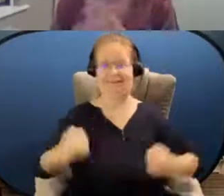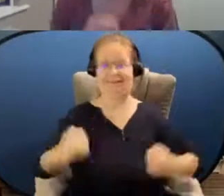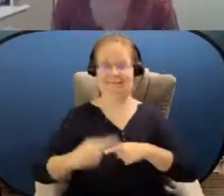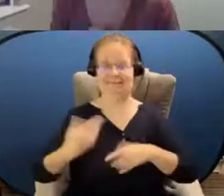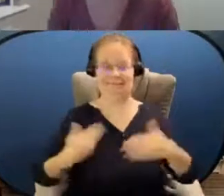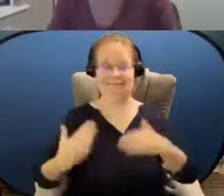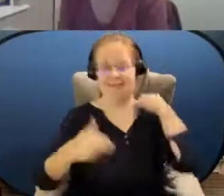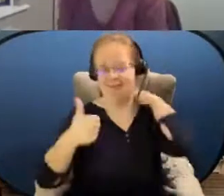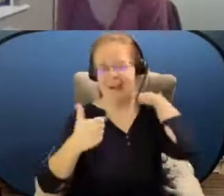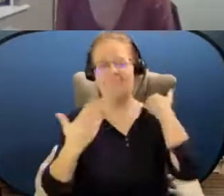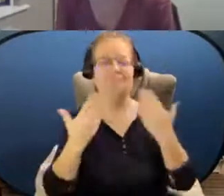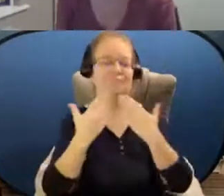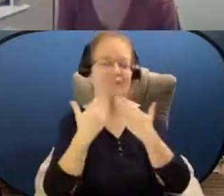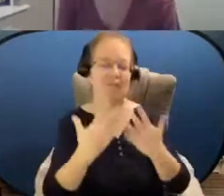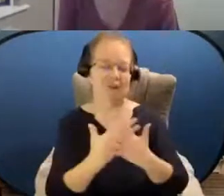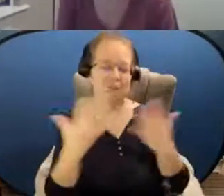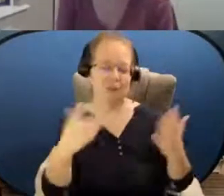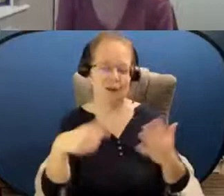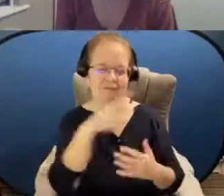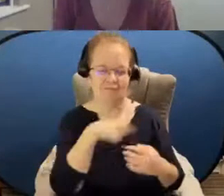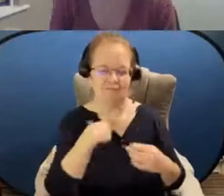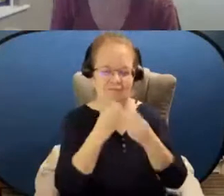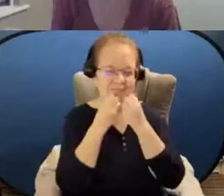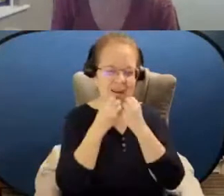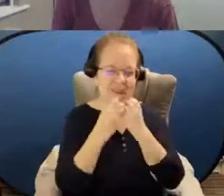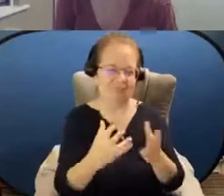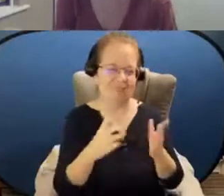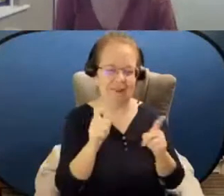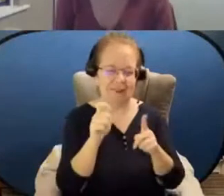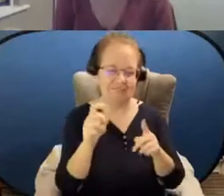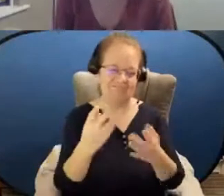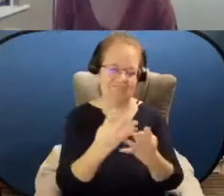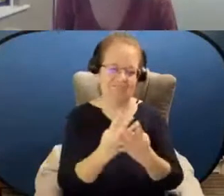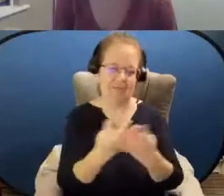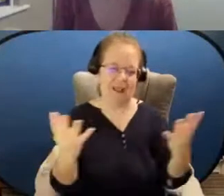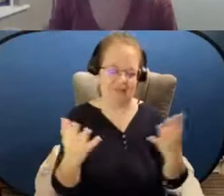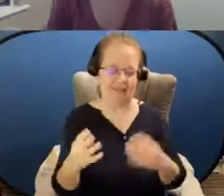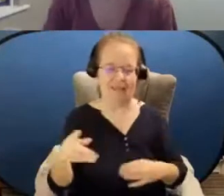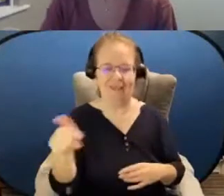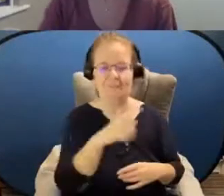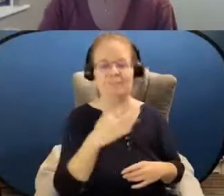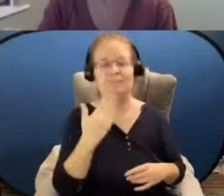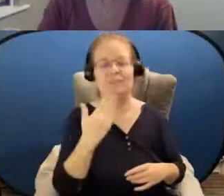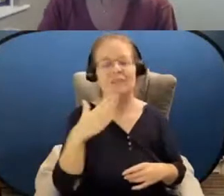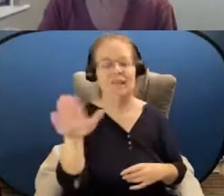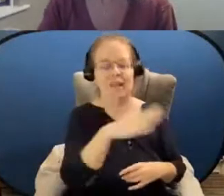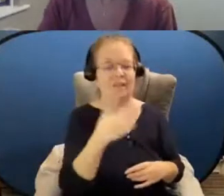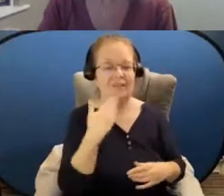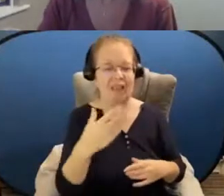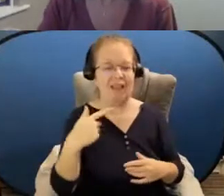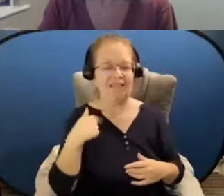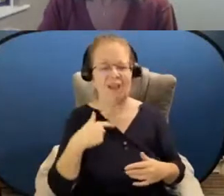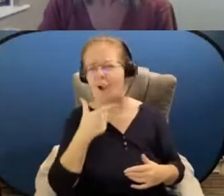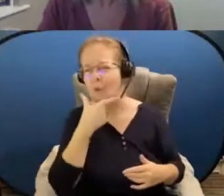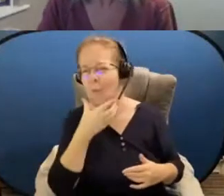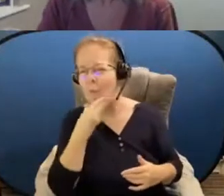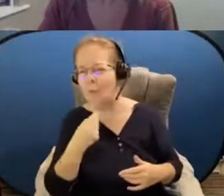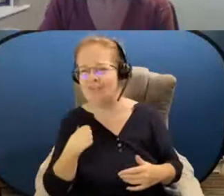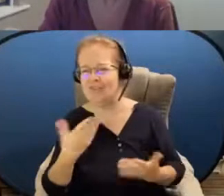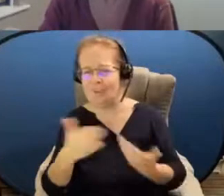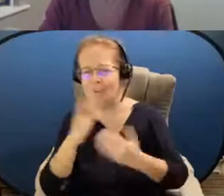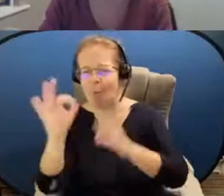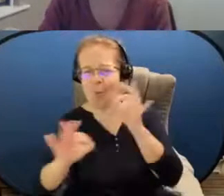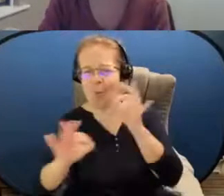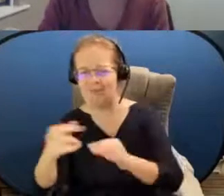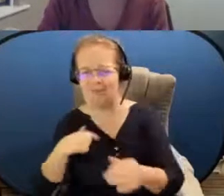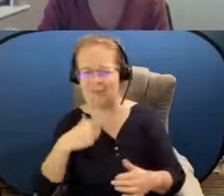Well, thank you so much to our wonderful panel and everybody for listening today. I wish we could have got through more questions